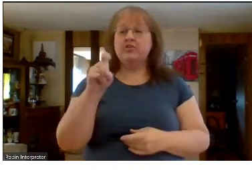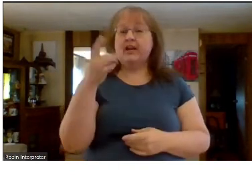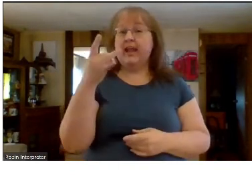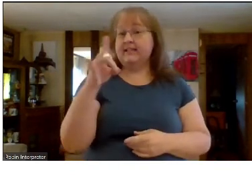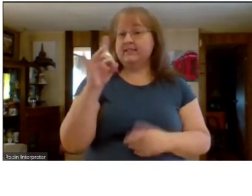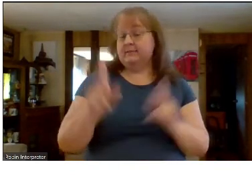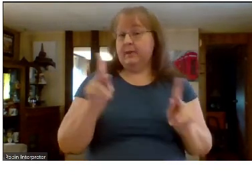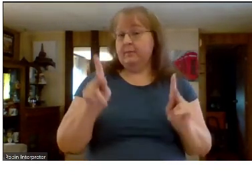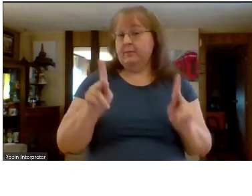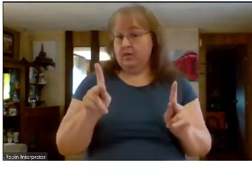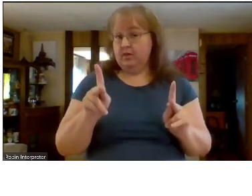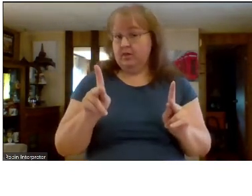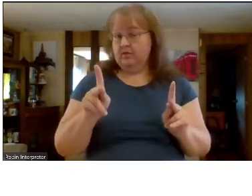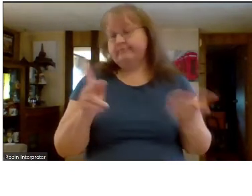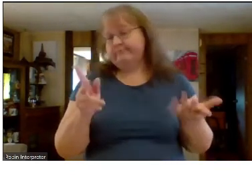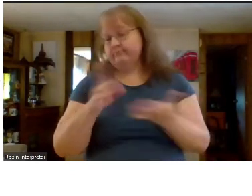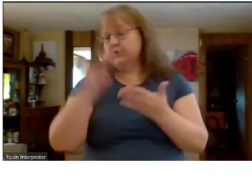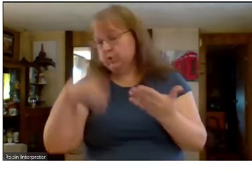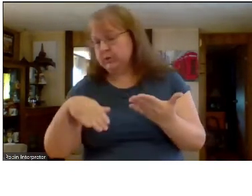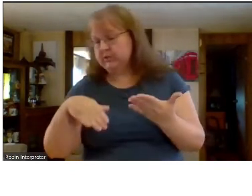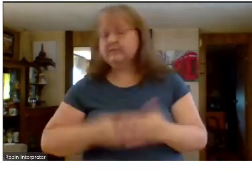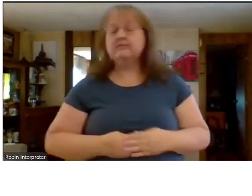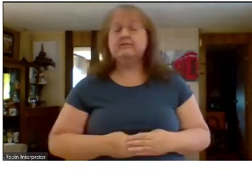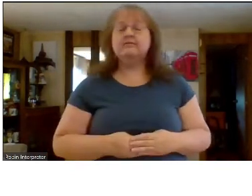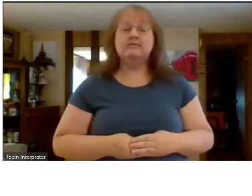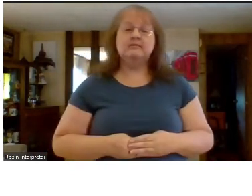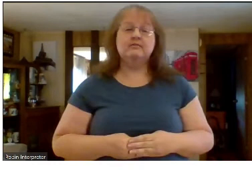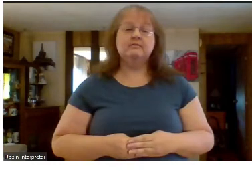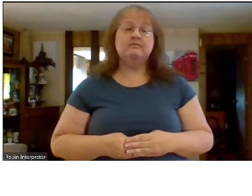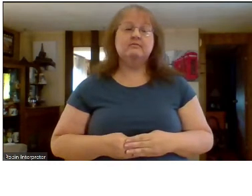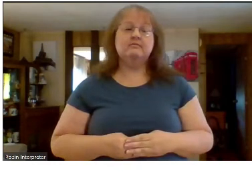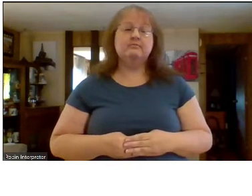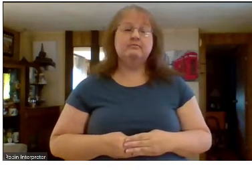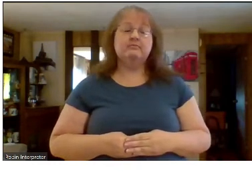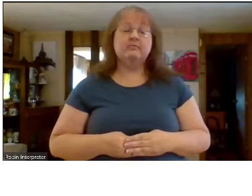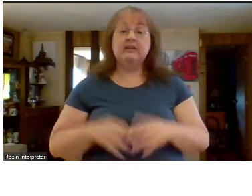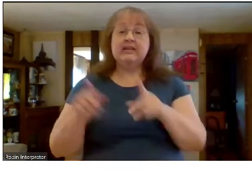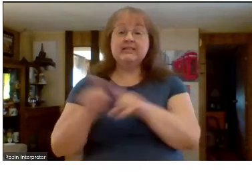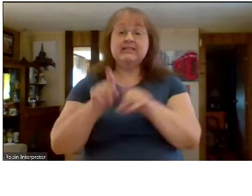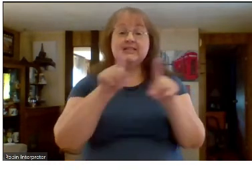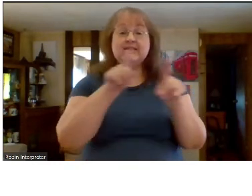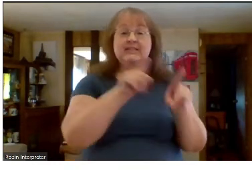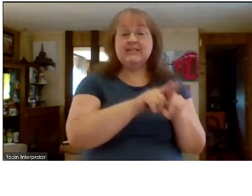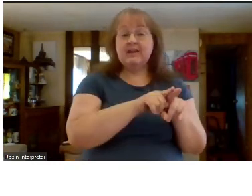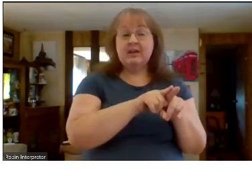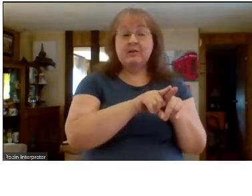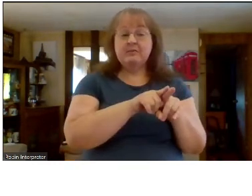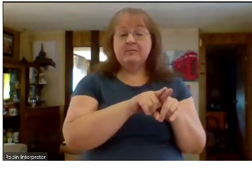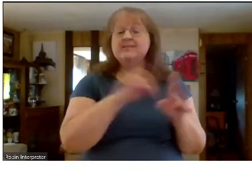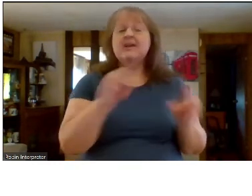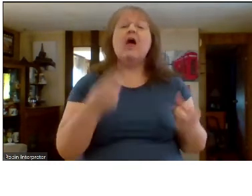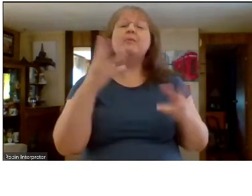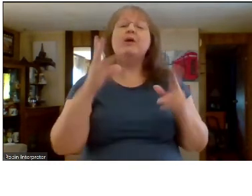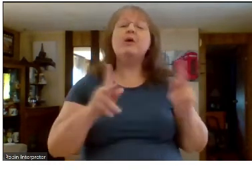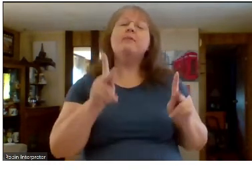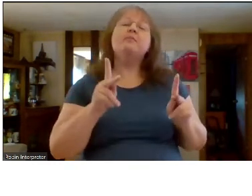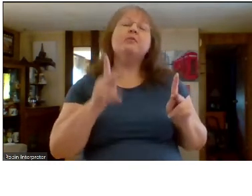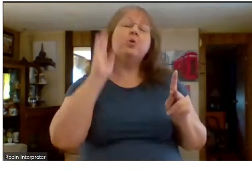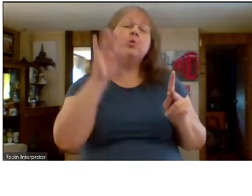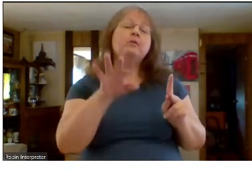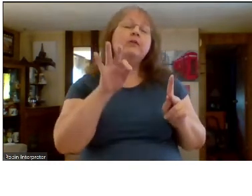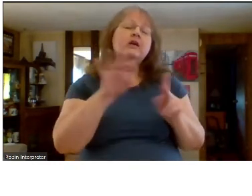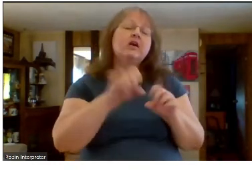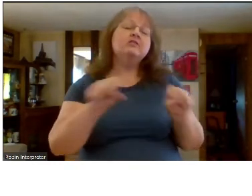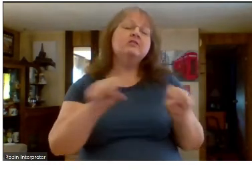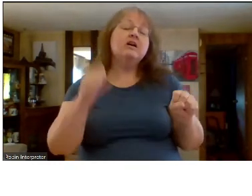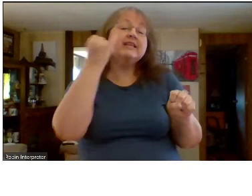total of 118 people or students. Okay, is the same thing